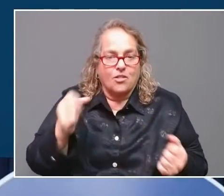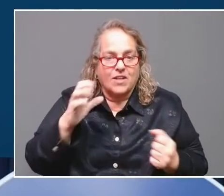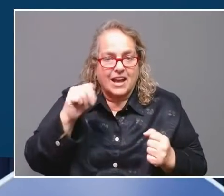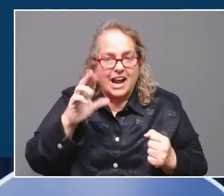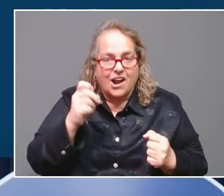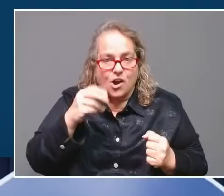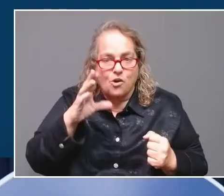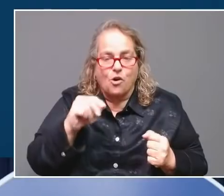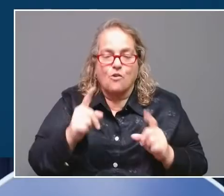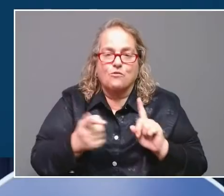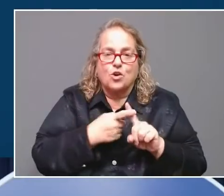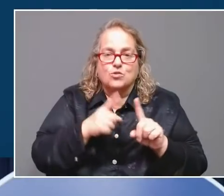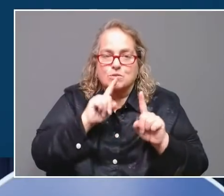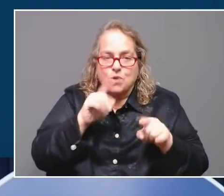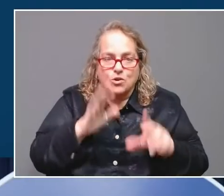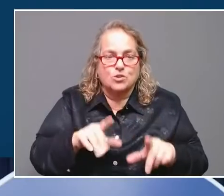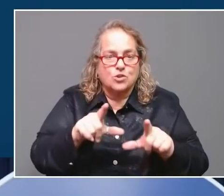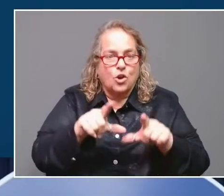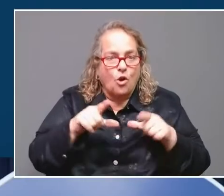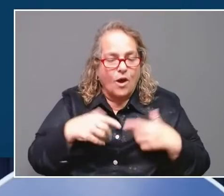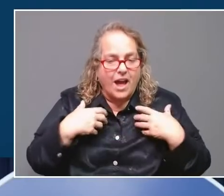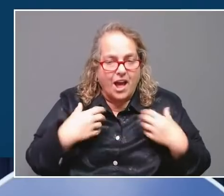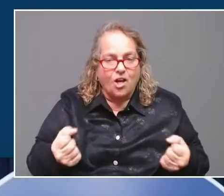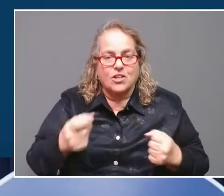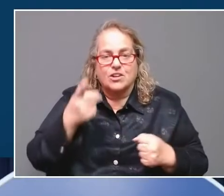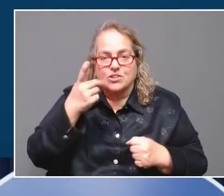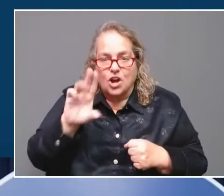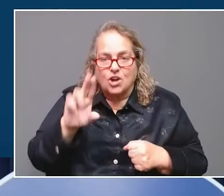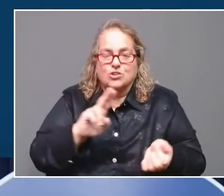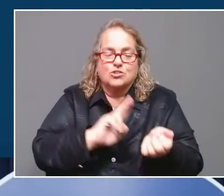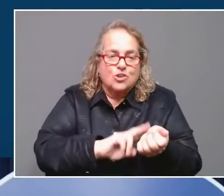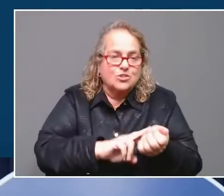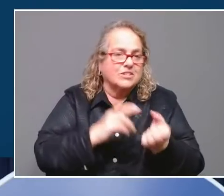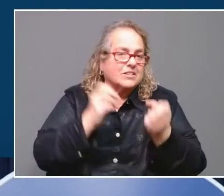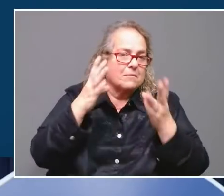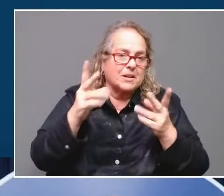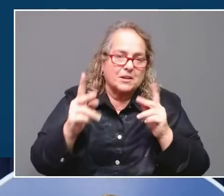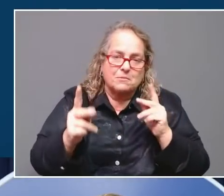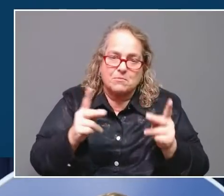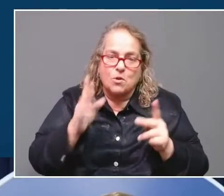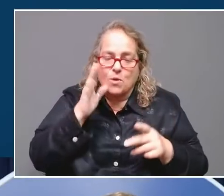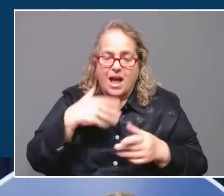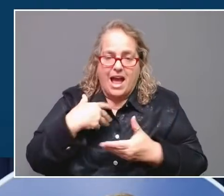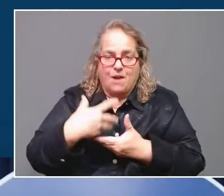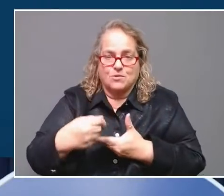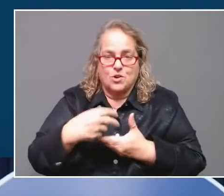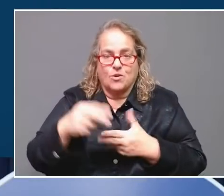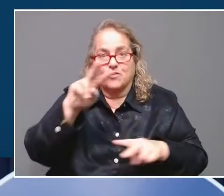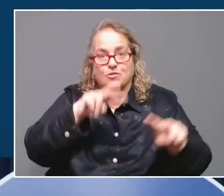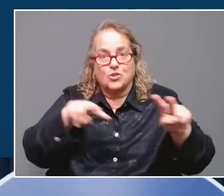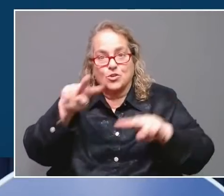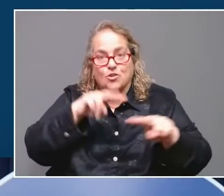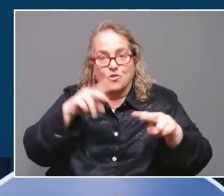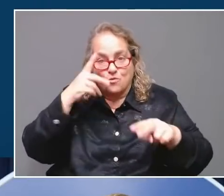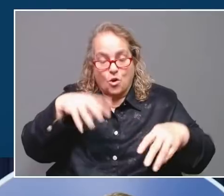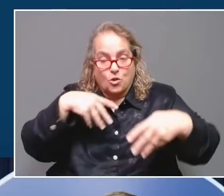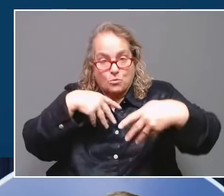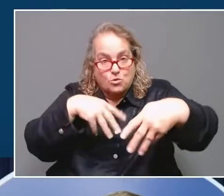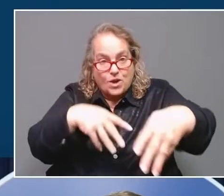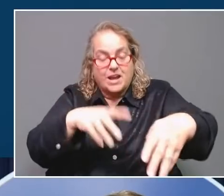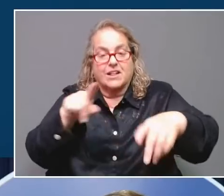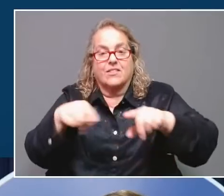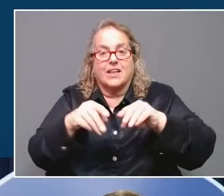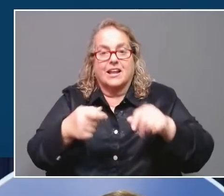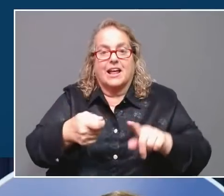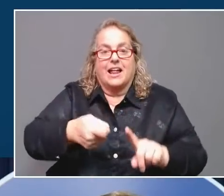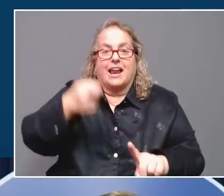health leaders, doctors, nurses, and so many more. There'll be an outdoor viewing area for the parade, and we will light the Christmas tree. I'm pretty